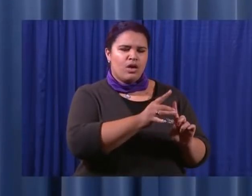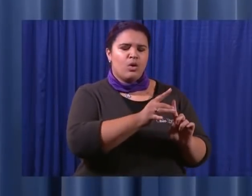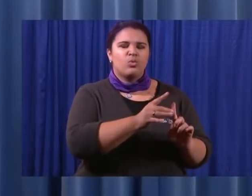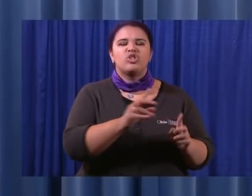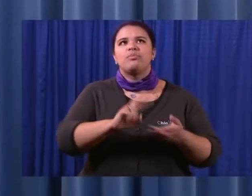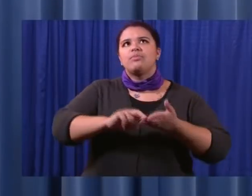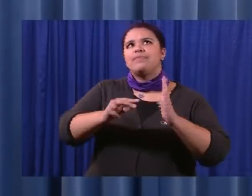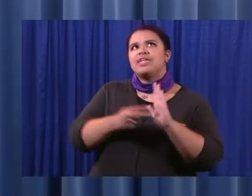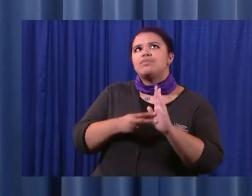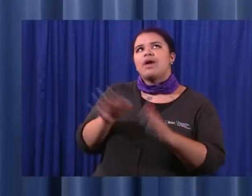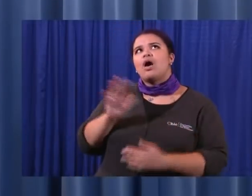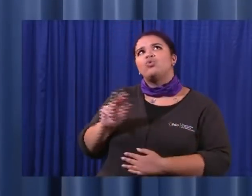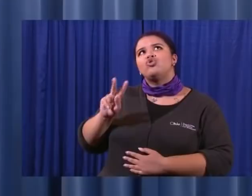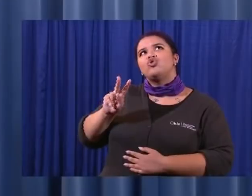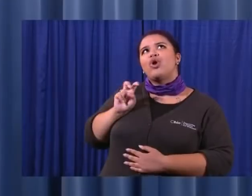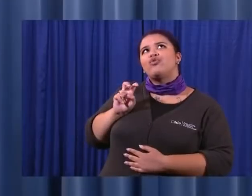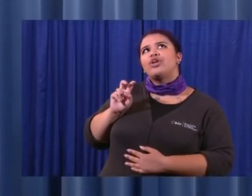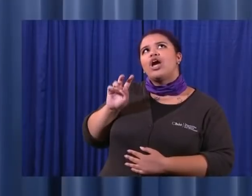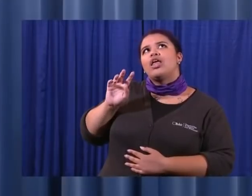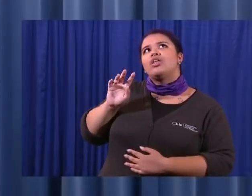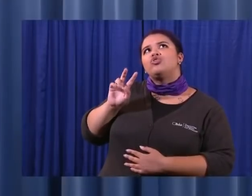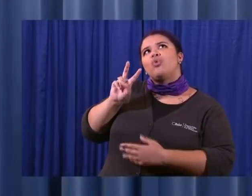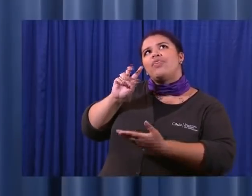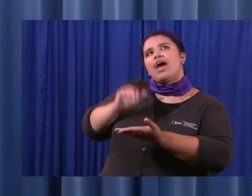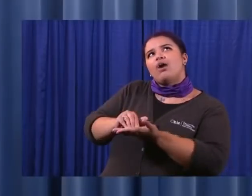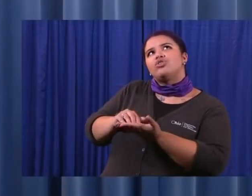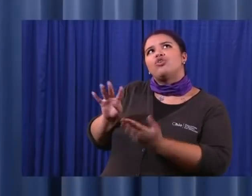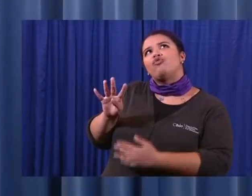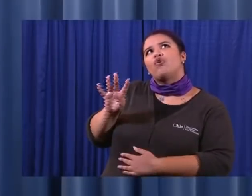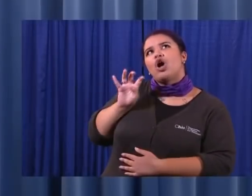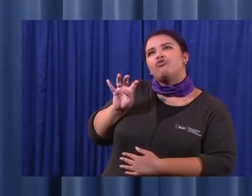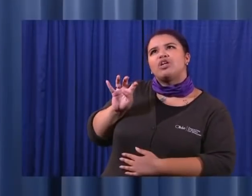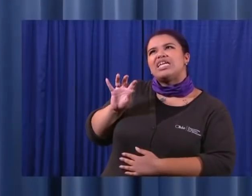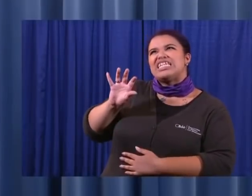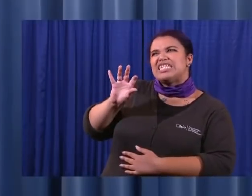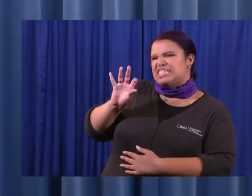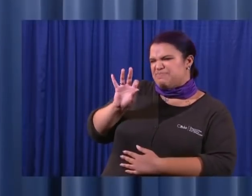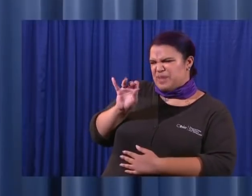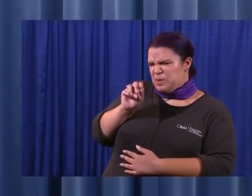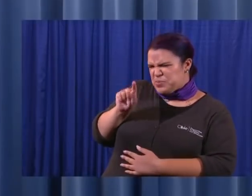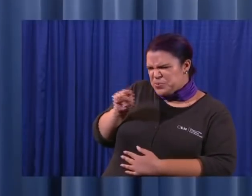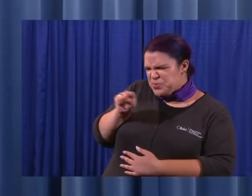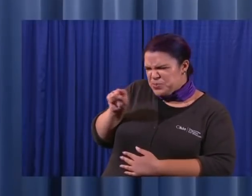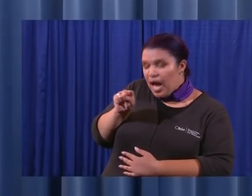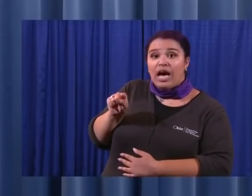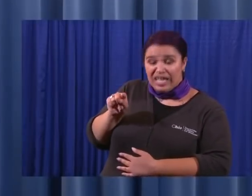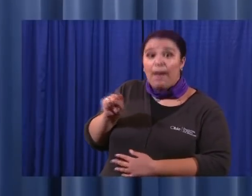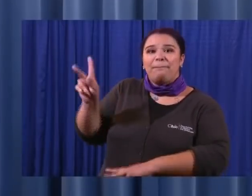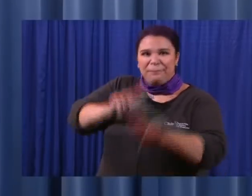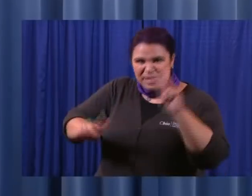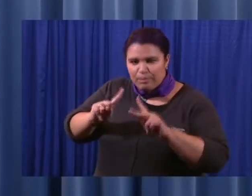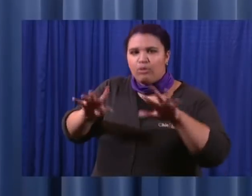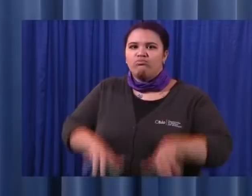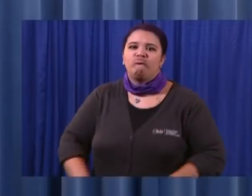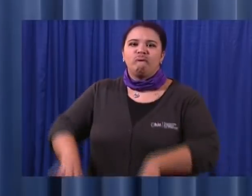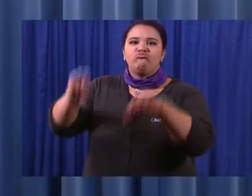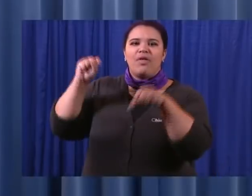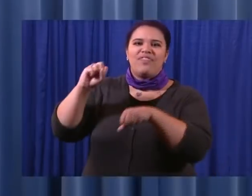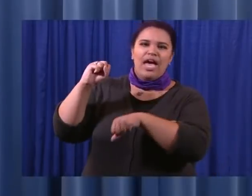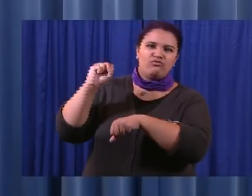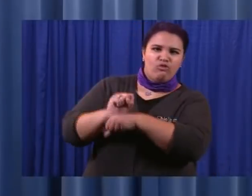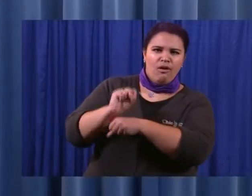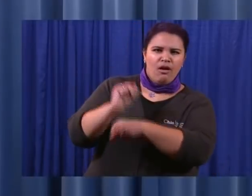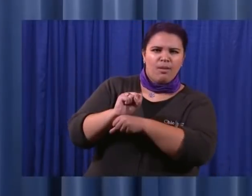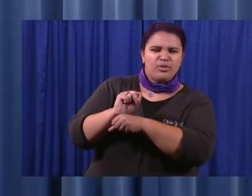2,940 contact tracing staff to trace all the new cases in 48 hours. Where are we towards that goal? Thank you.